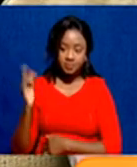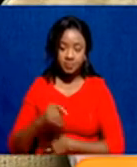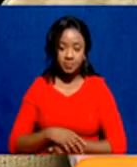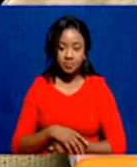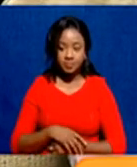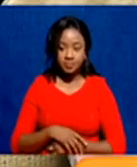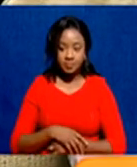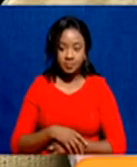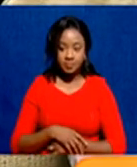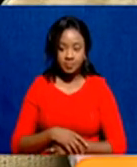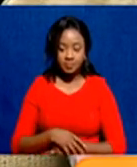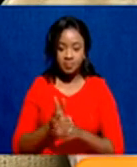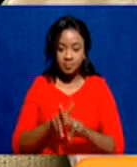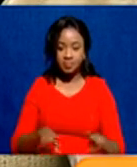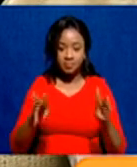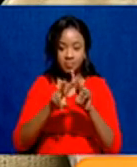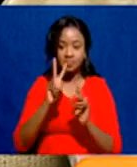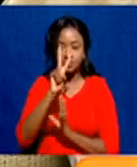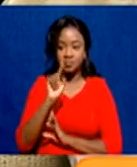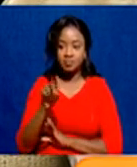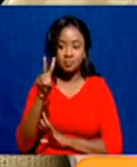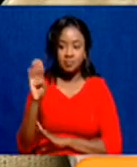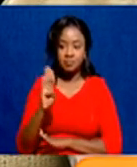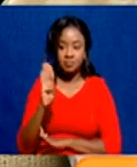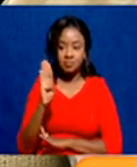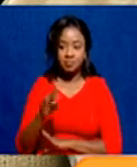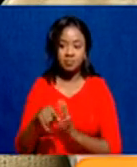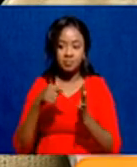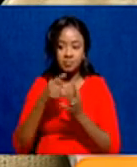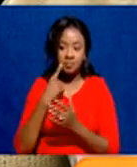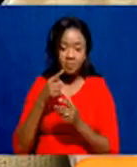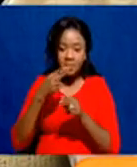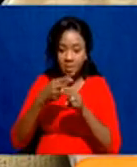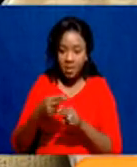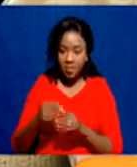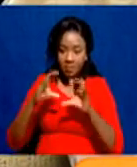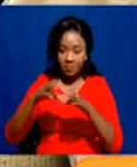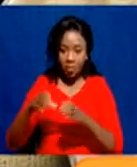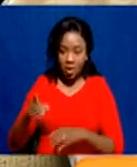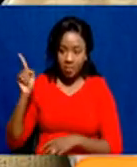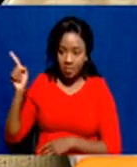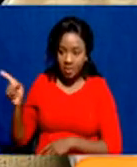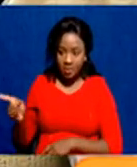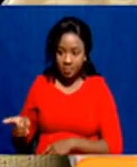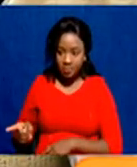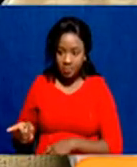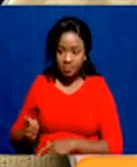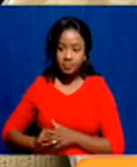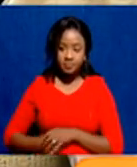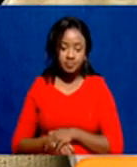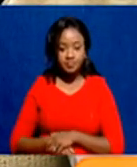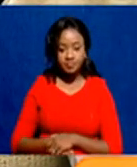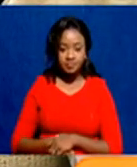worth more than 2.2 billion shillings, including AFBA Construction Company Limited, Western Cross Express